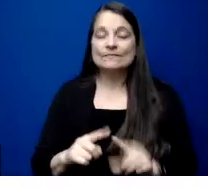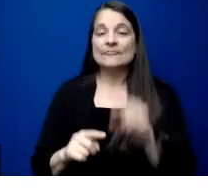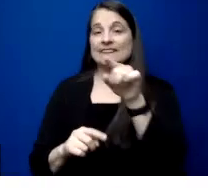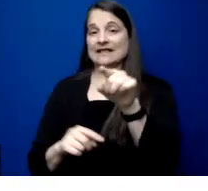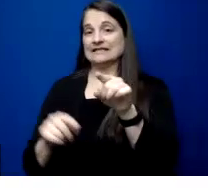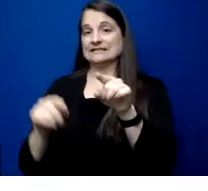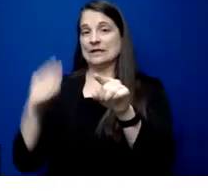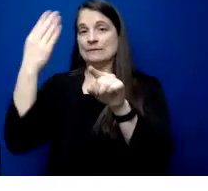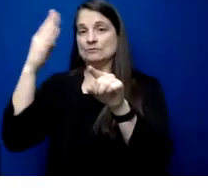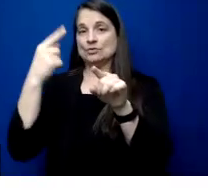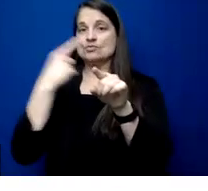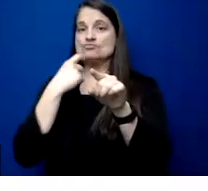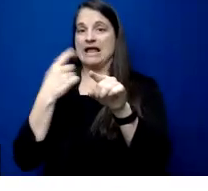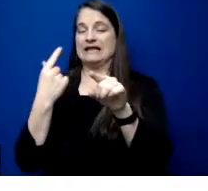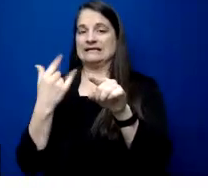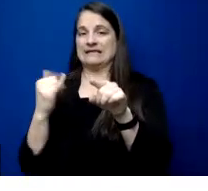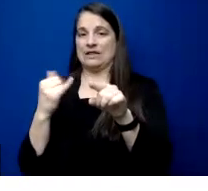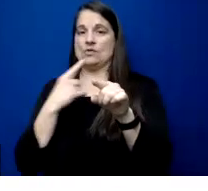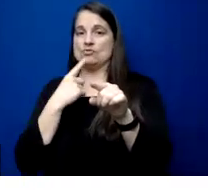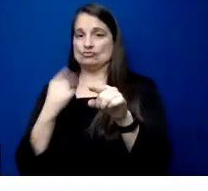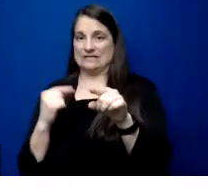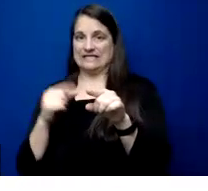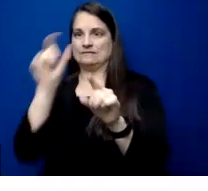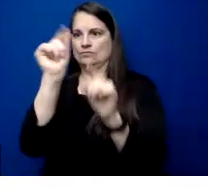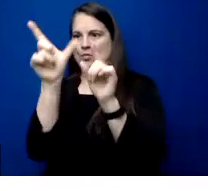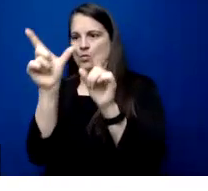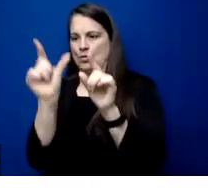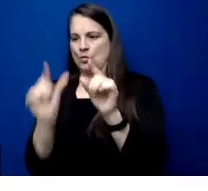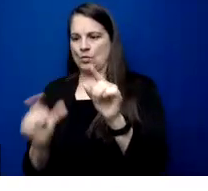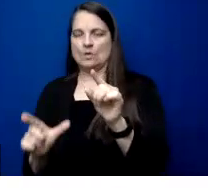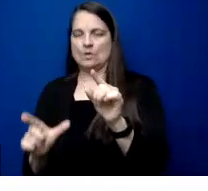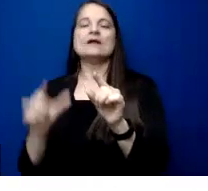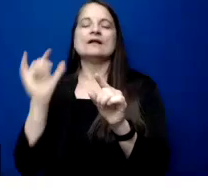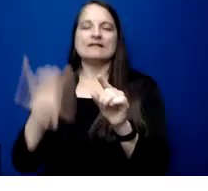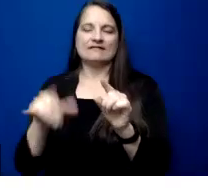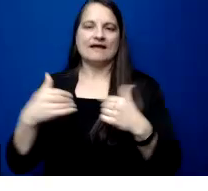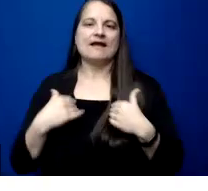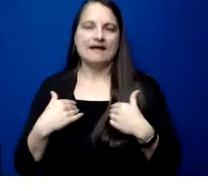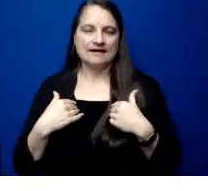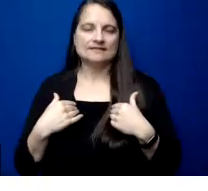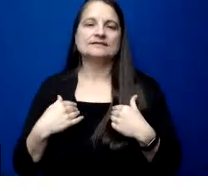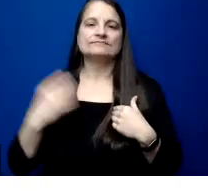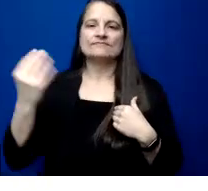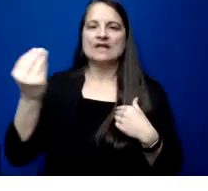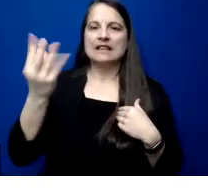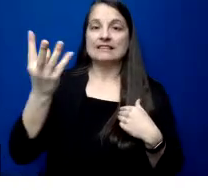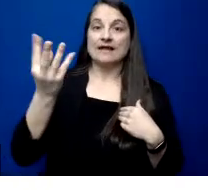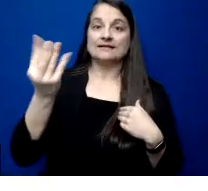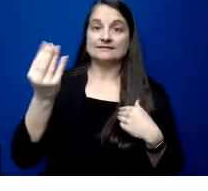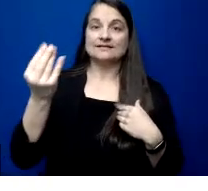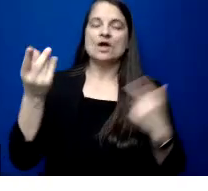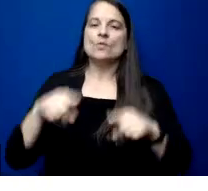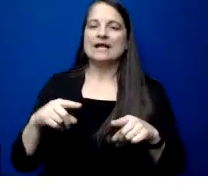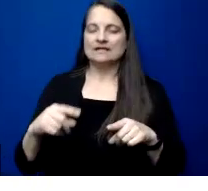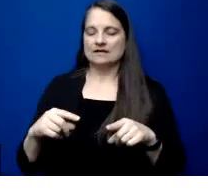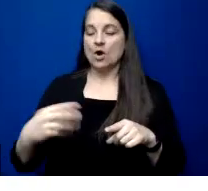which is like a long cylinder tower, and it has lights on it. So when the green light is